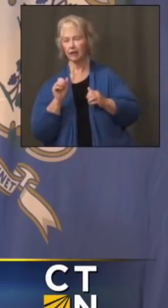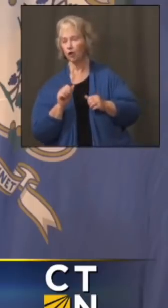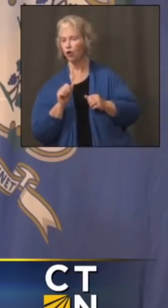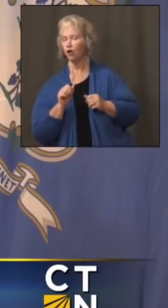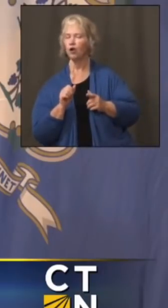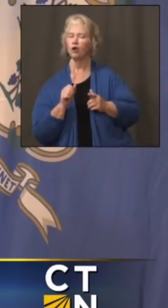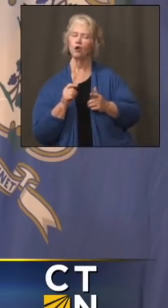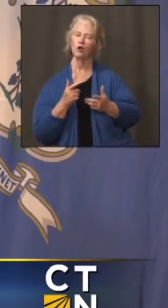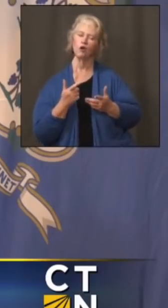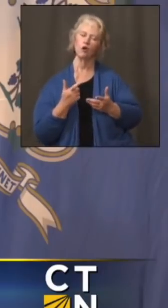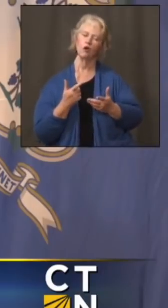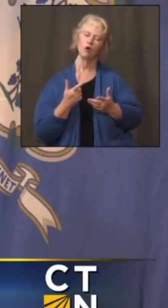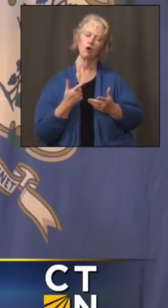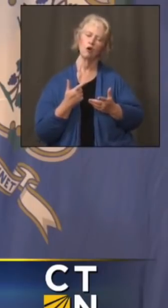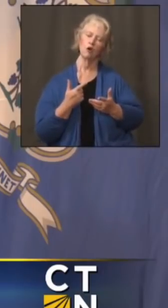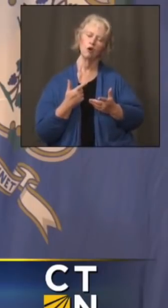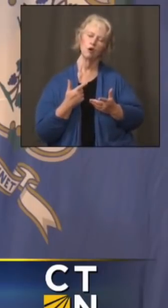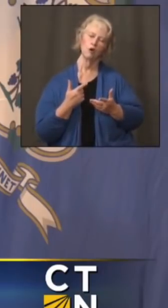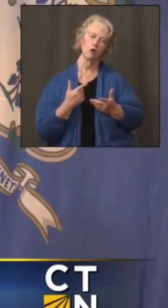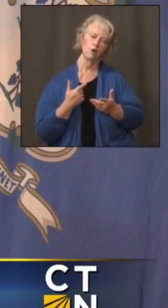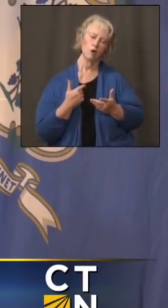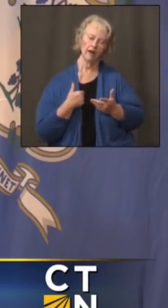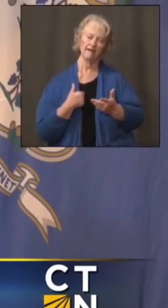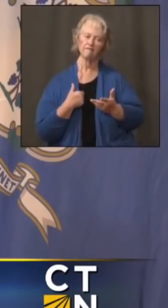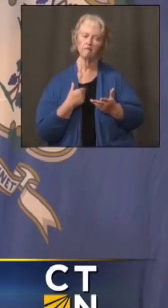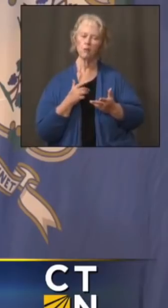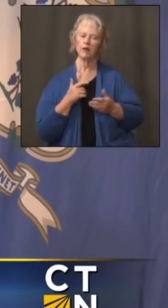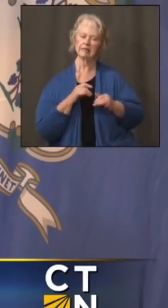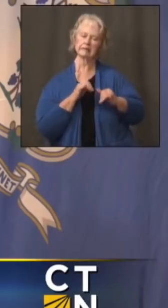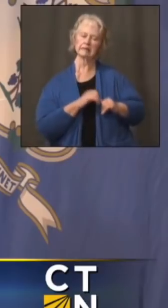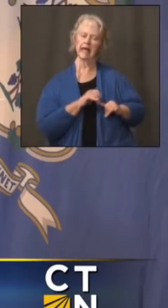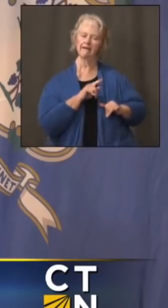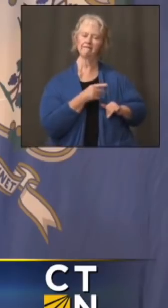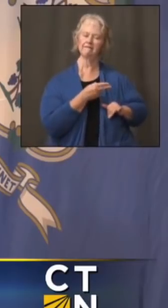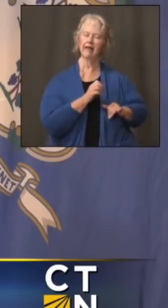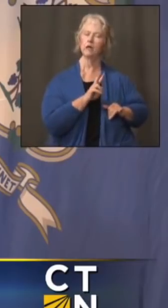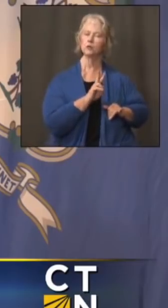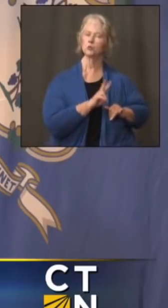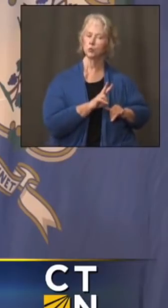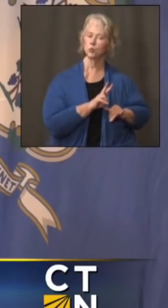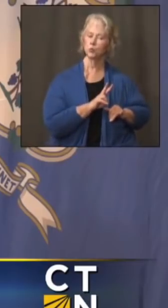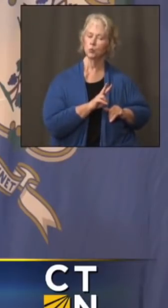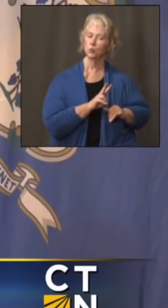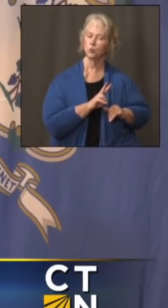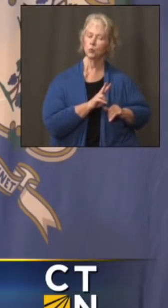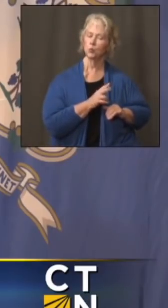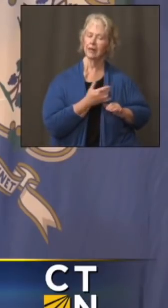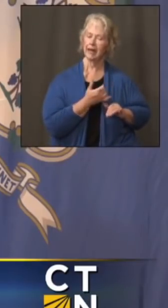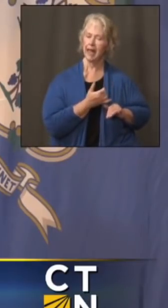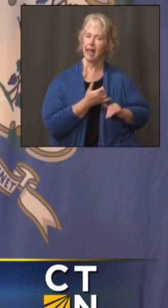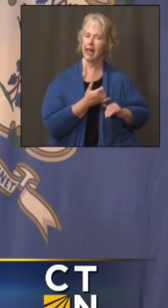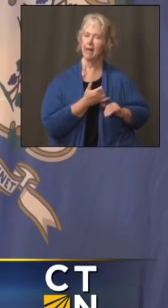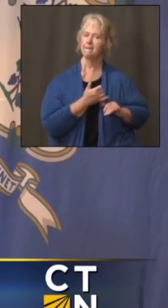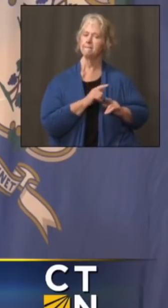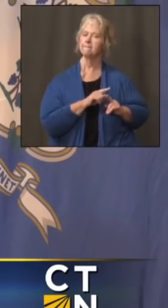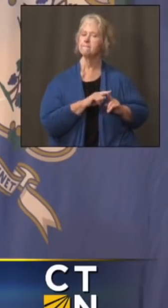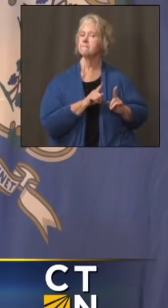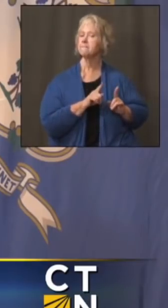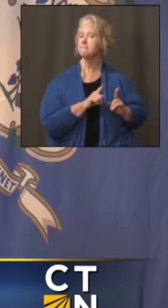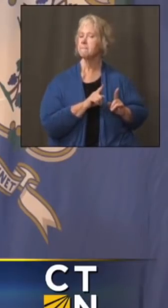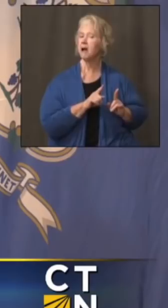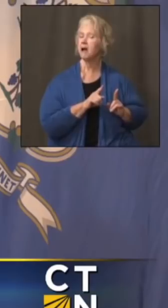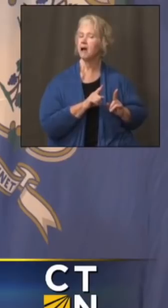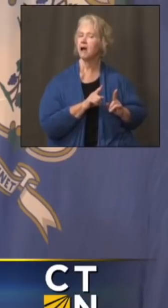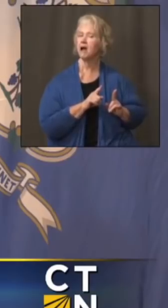well, we'll enforce this phase 2 rule now. But you can still have